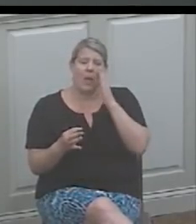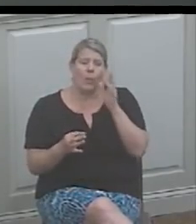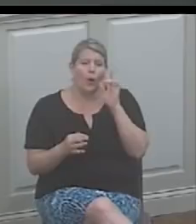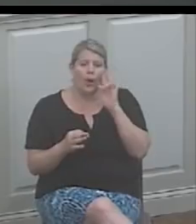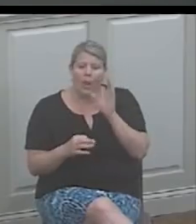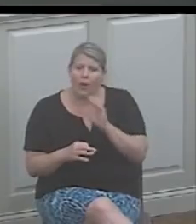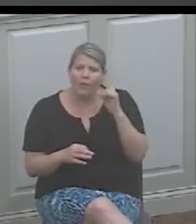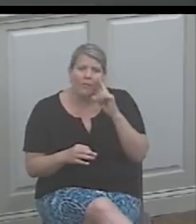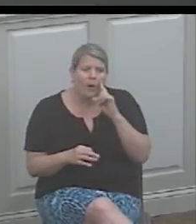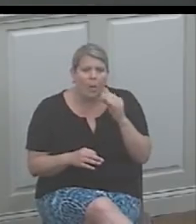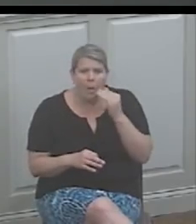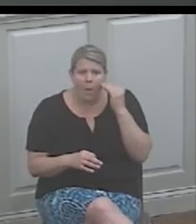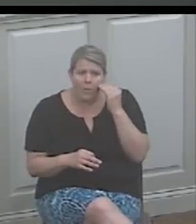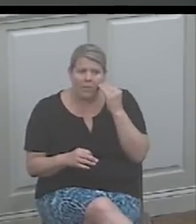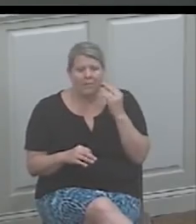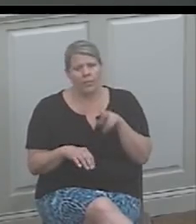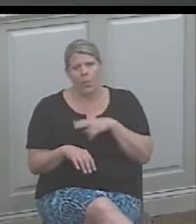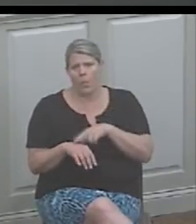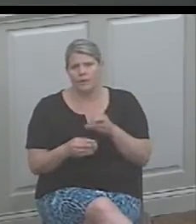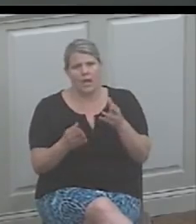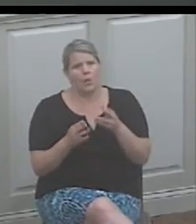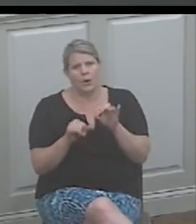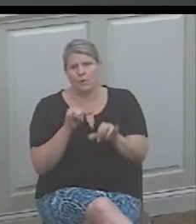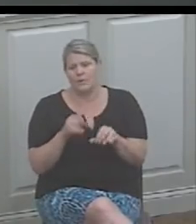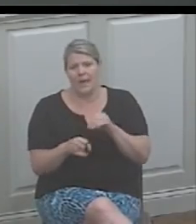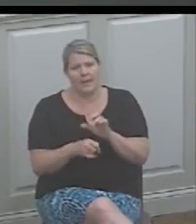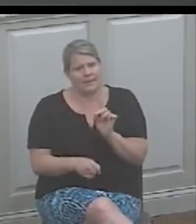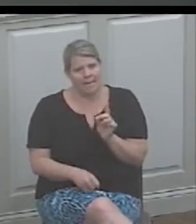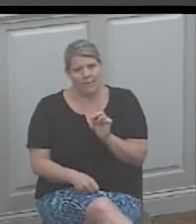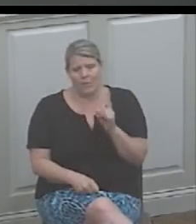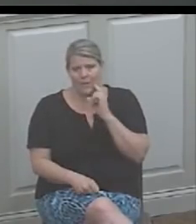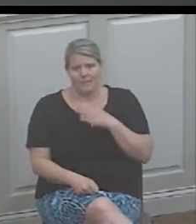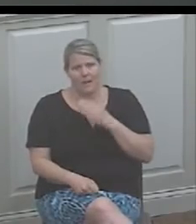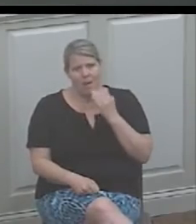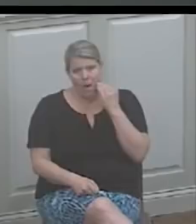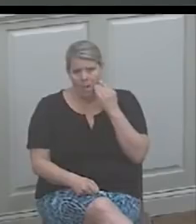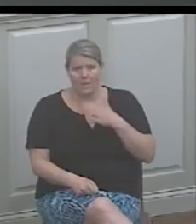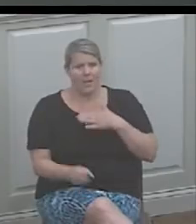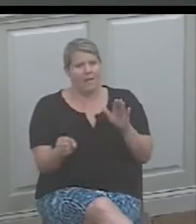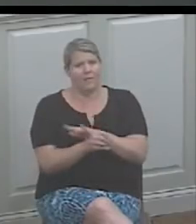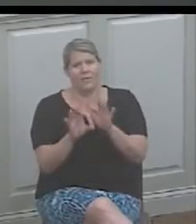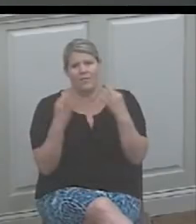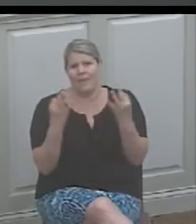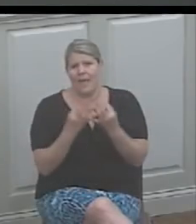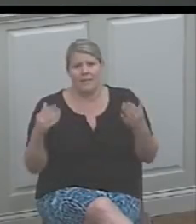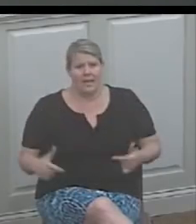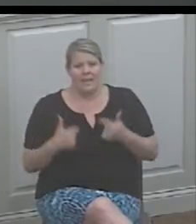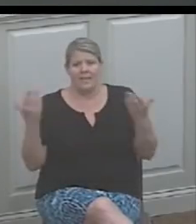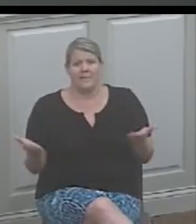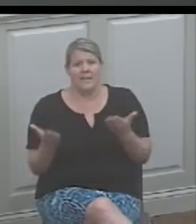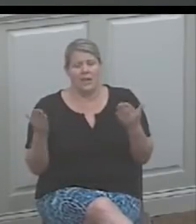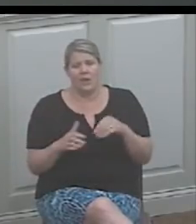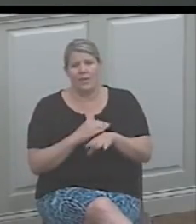stay, obviously I wanted to stay in Danville. It's the only place that I've ever known. My entire family is in Danville. Unfortunately, due to